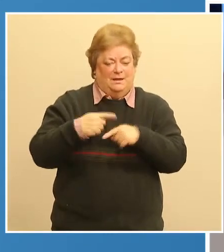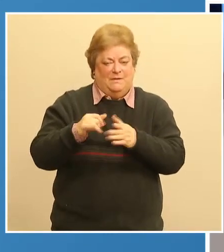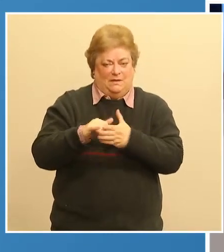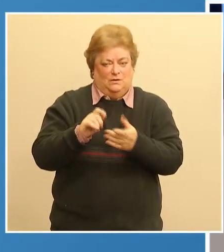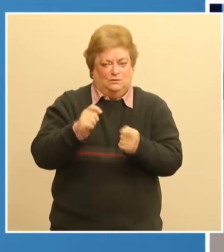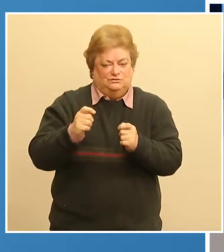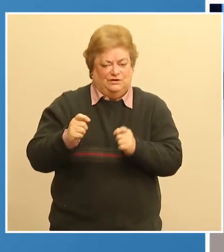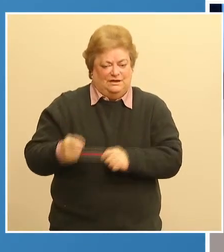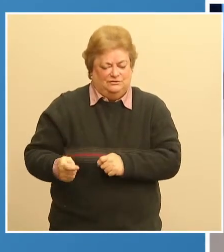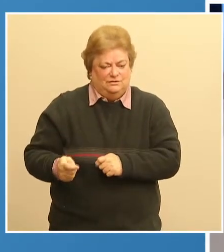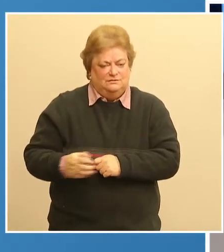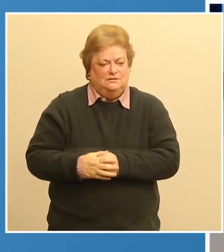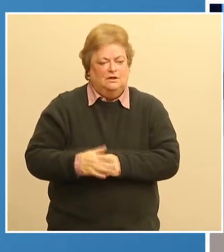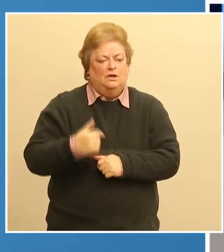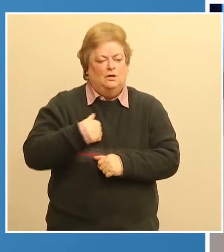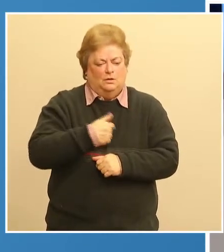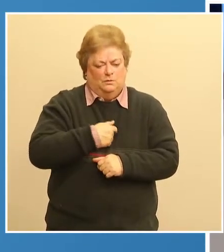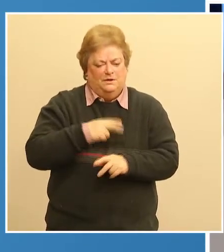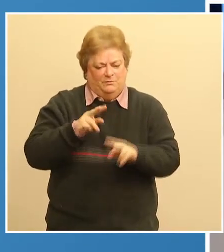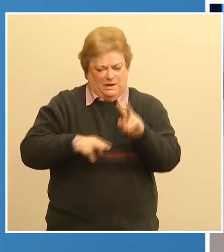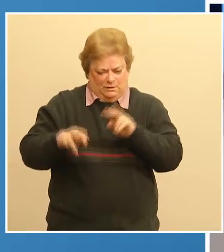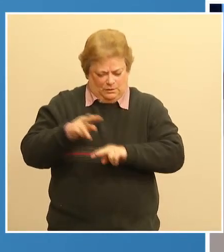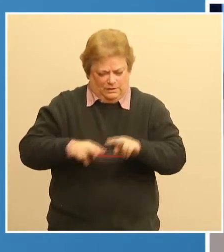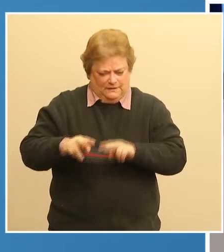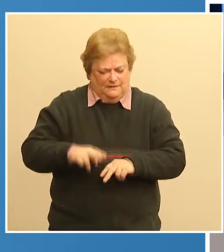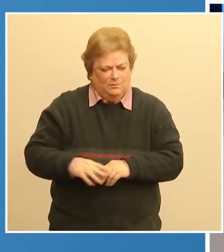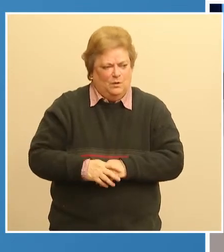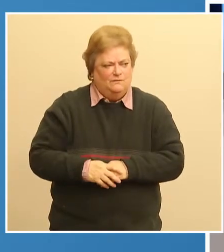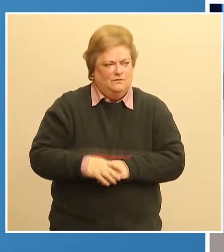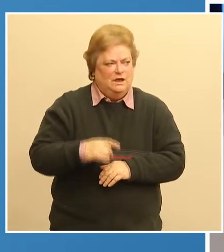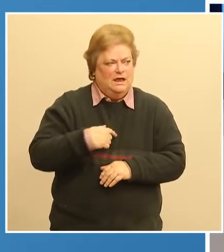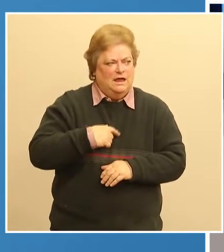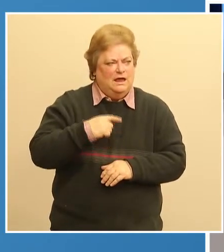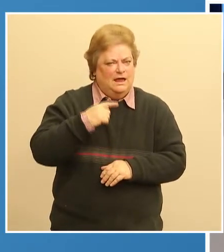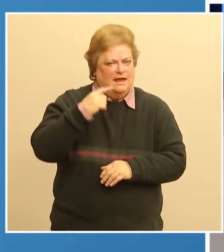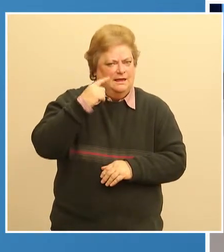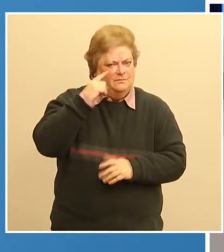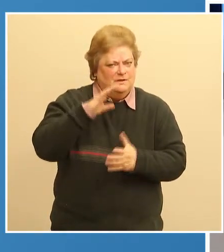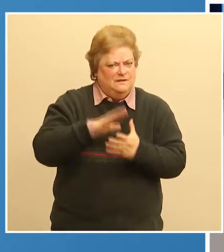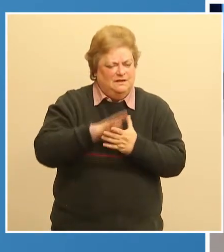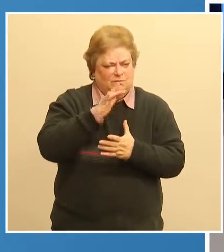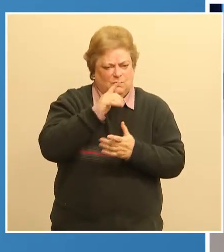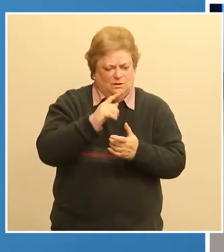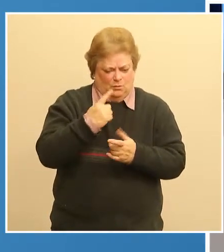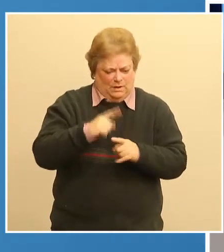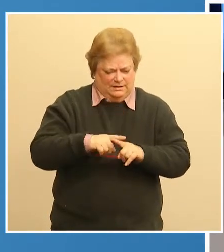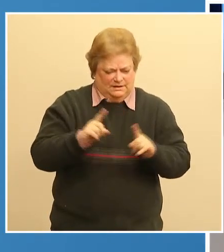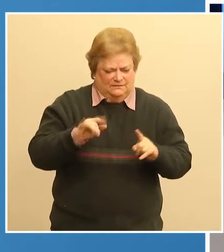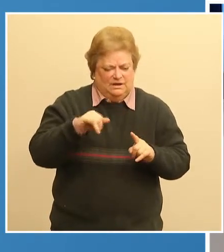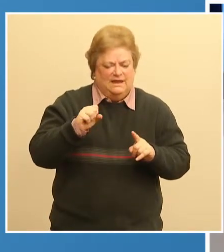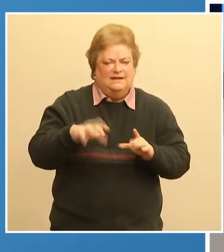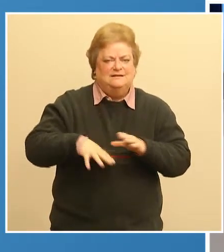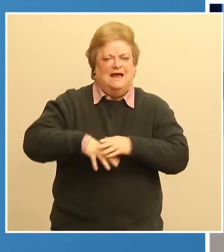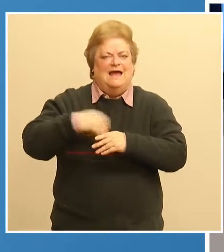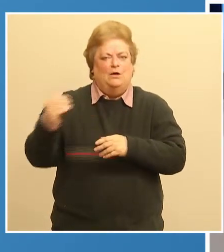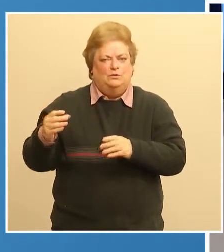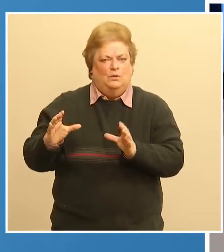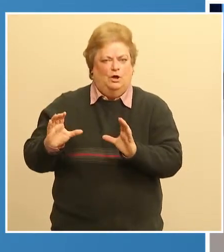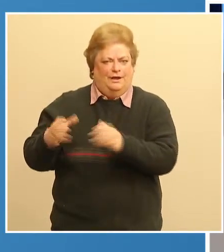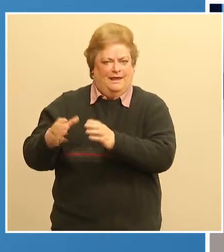changes, so we've been reviewing those today. I do believe they changed. One difference was in outdoor